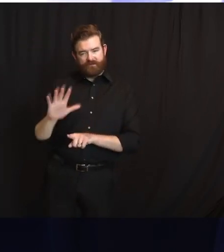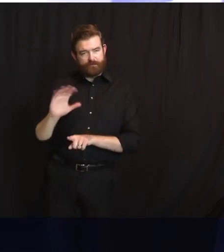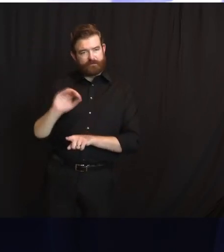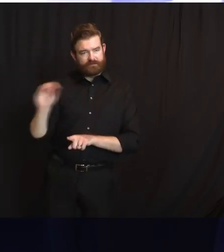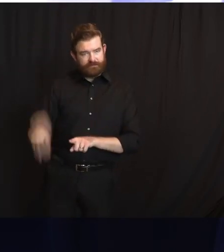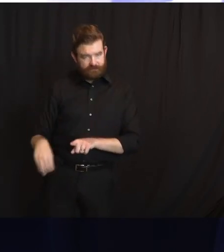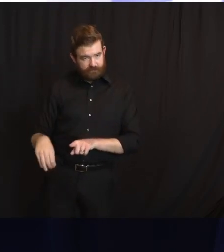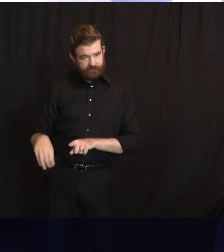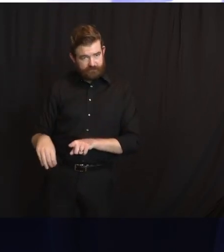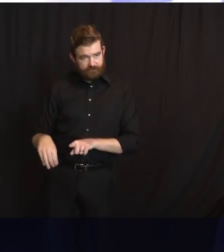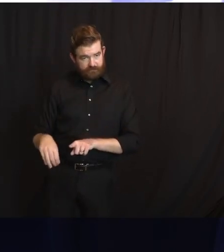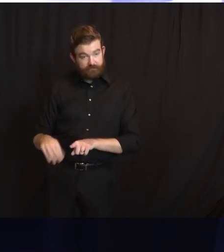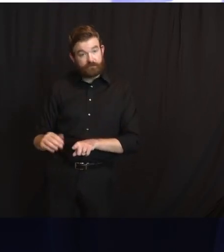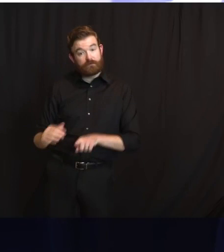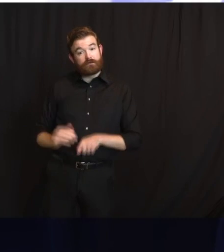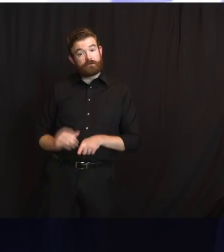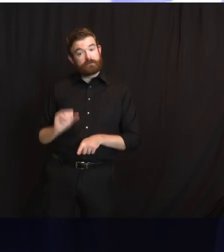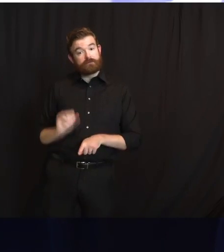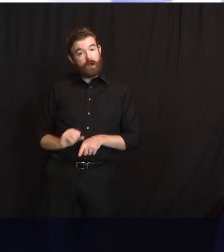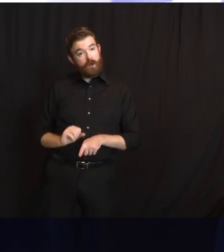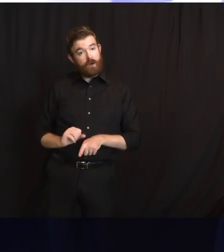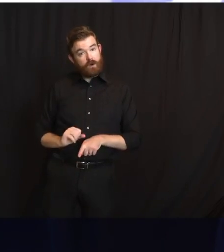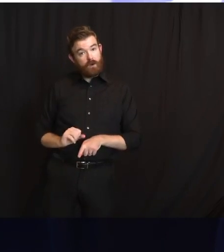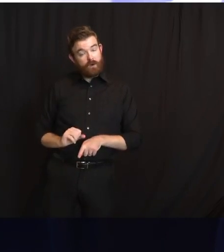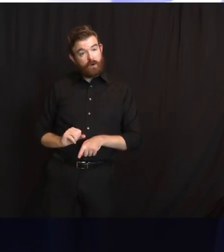1.95%, and the southern part of the state